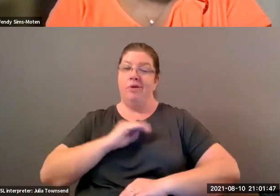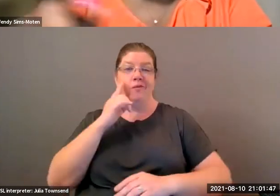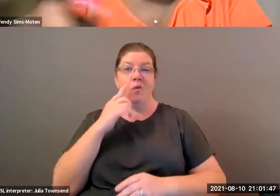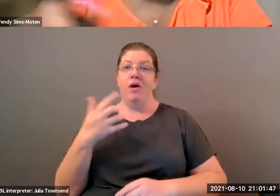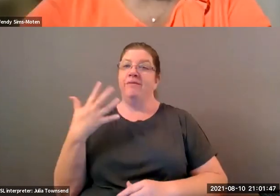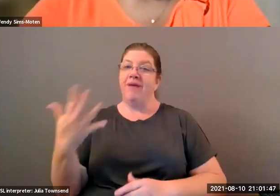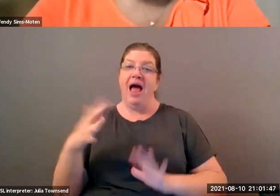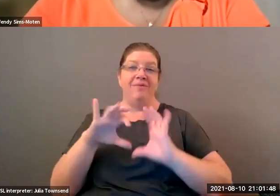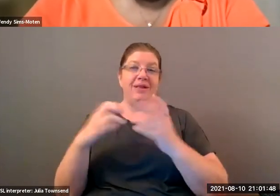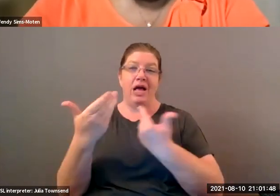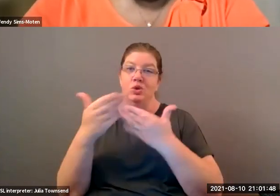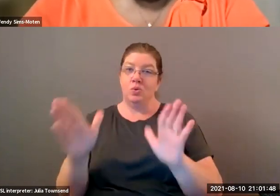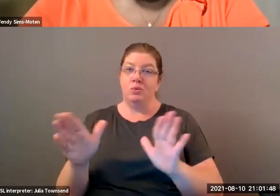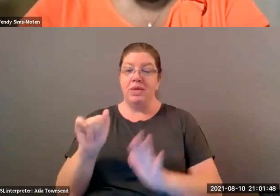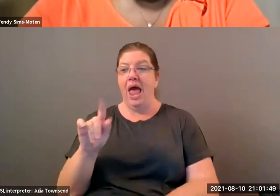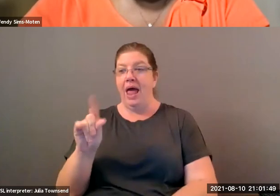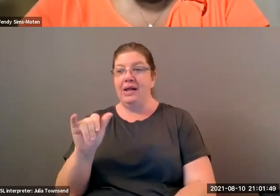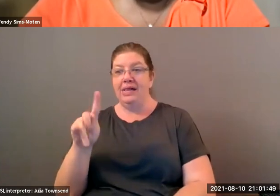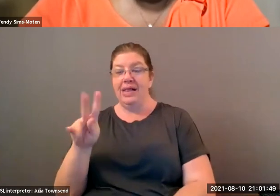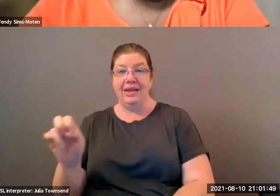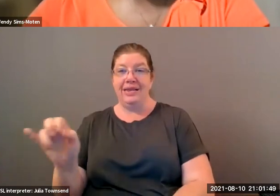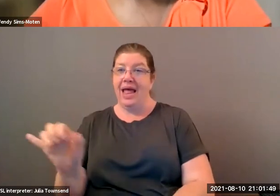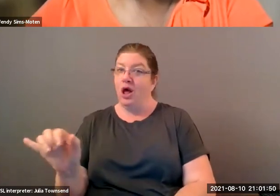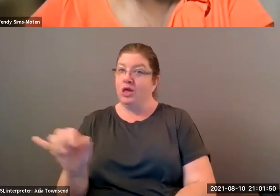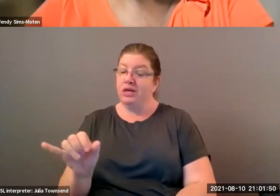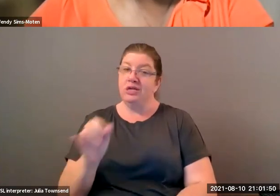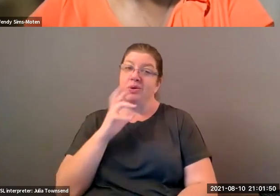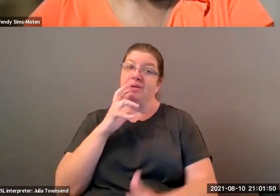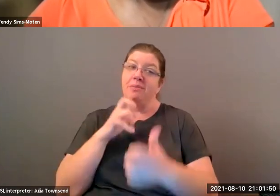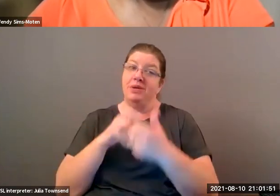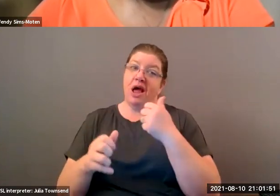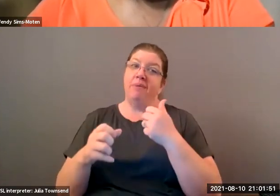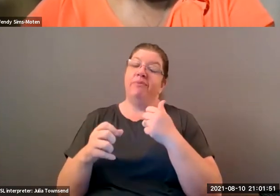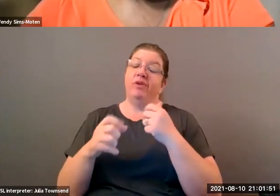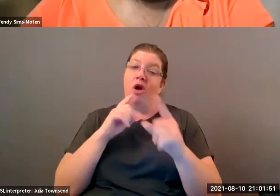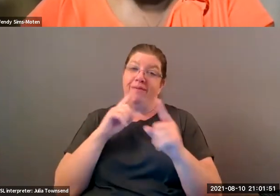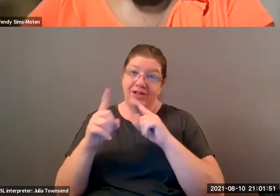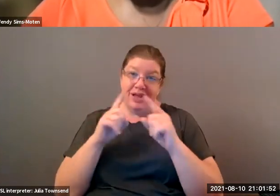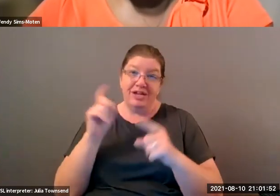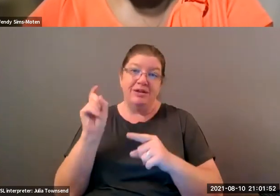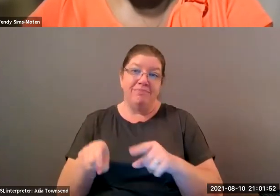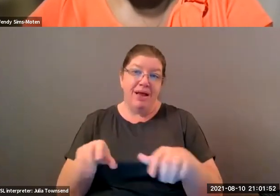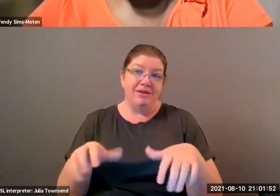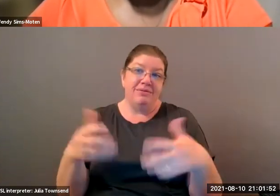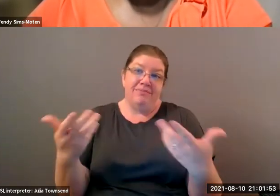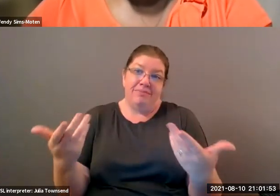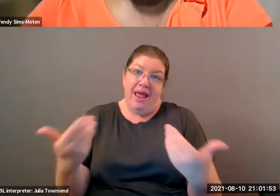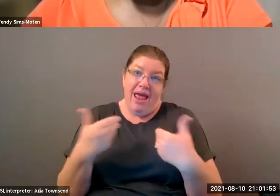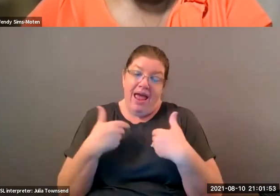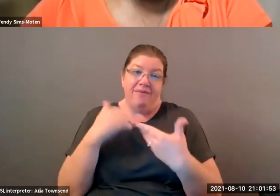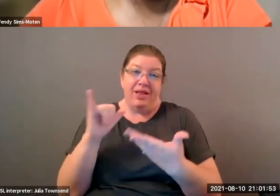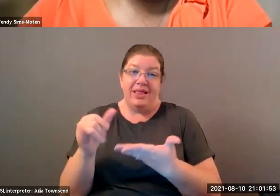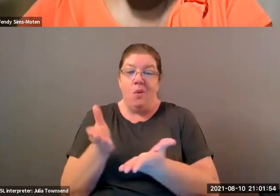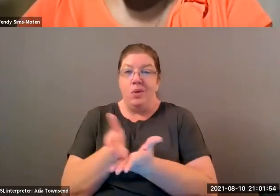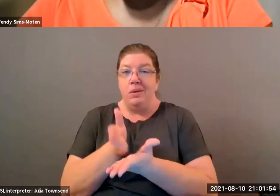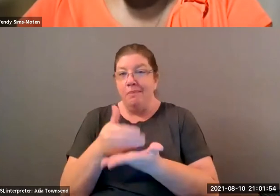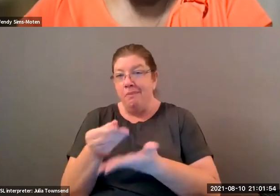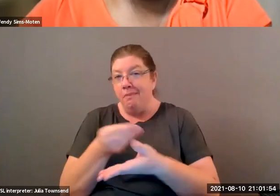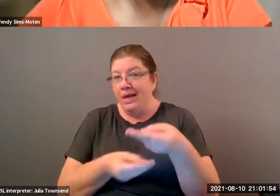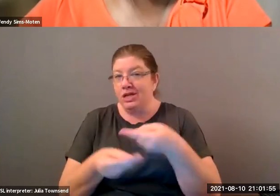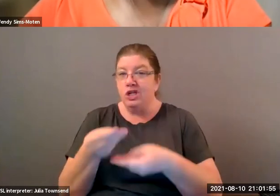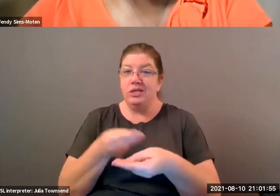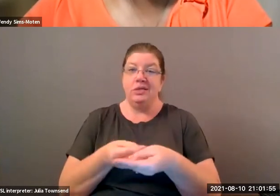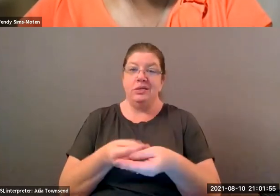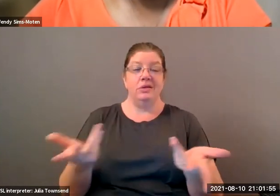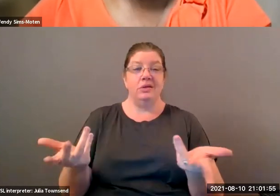now either. So there's some tough conversations to be had about that kind of thing too, the budgets. And